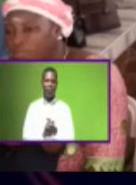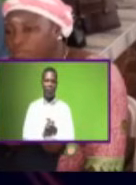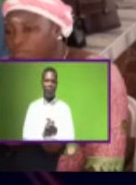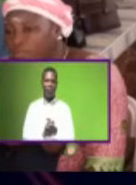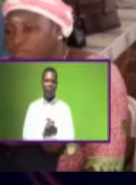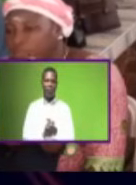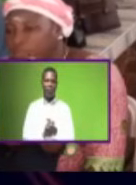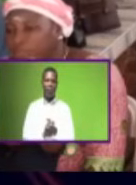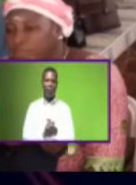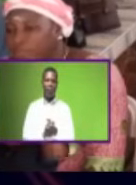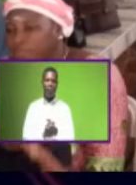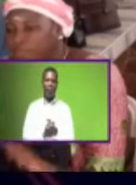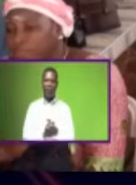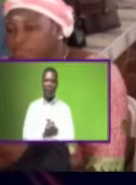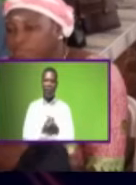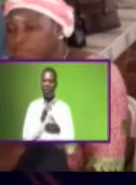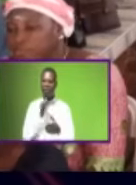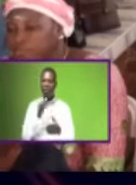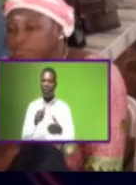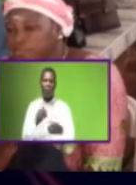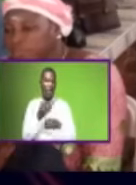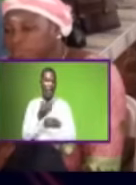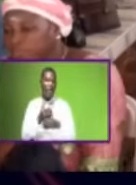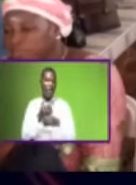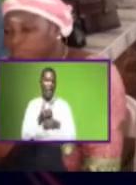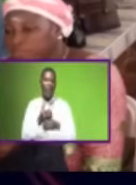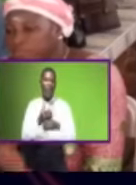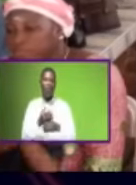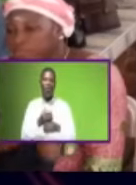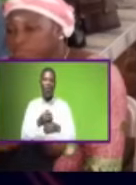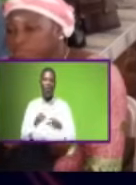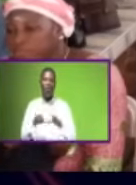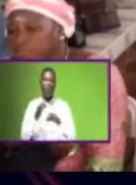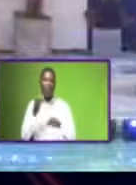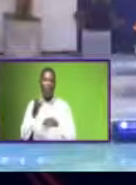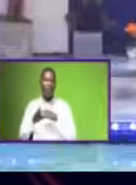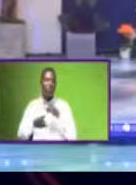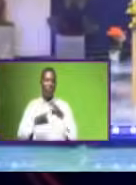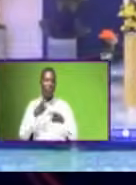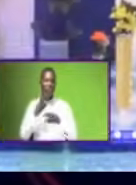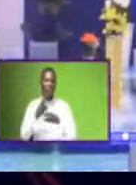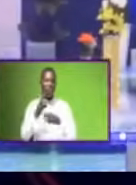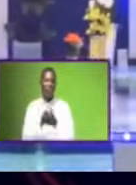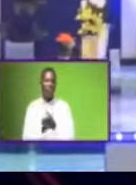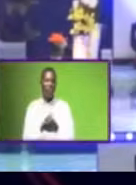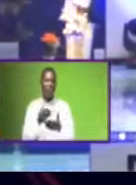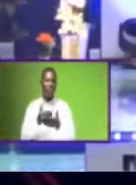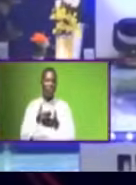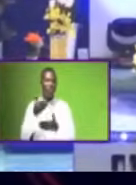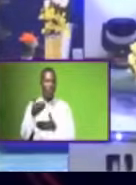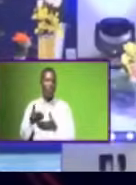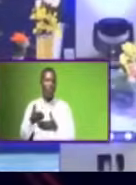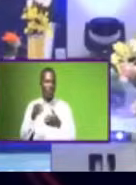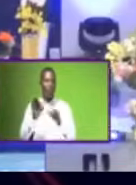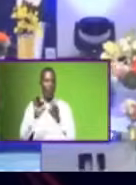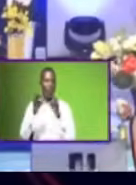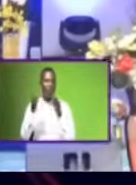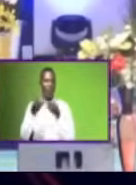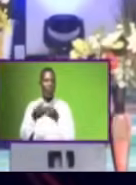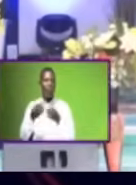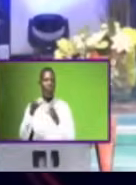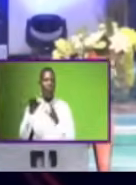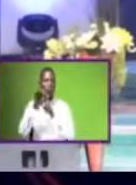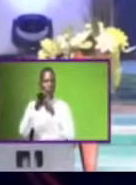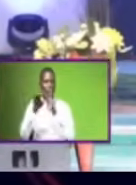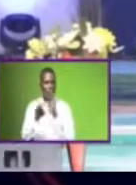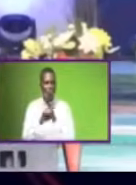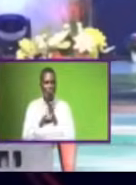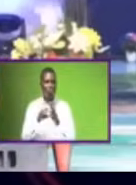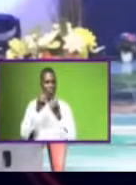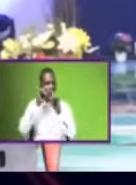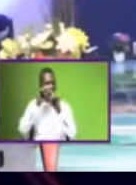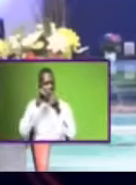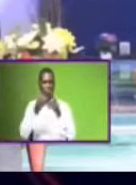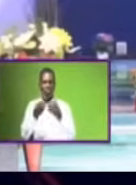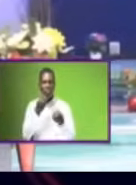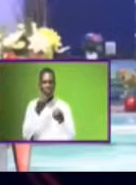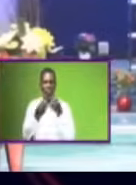limitation. We do not bother ourselves with the family covenant and